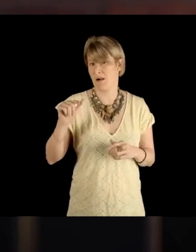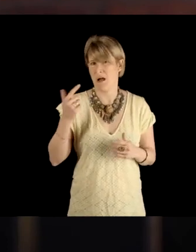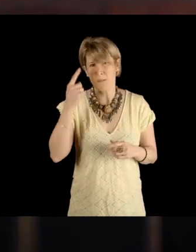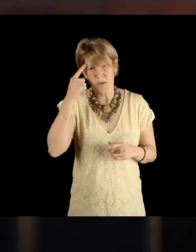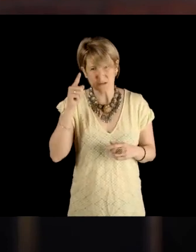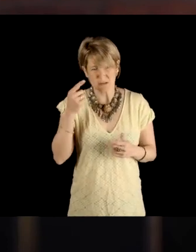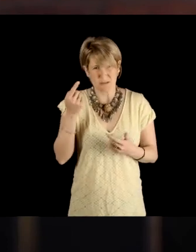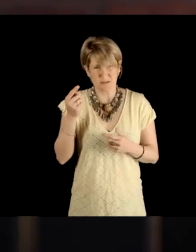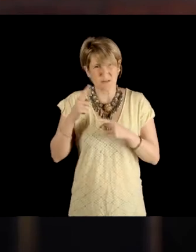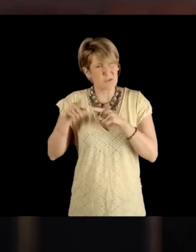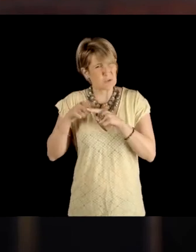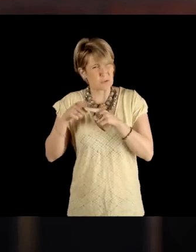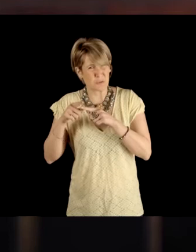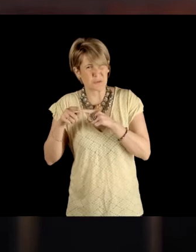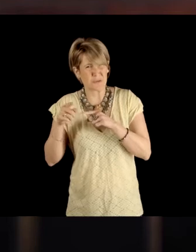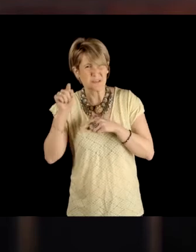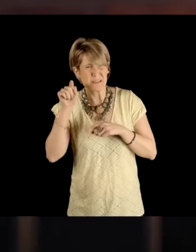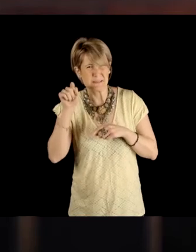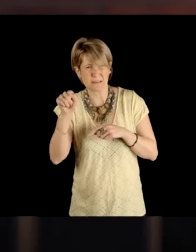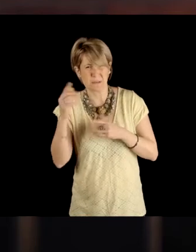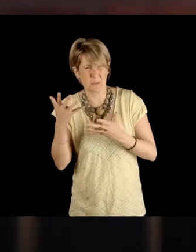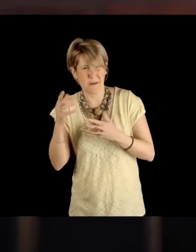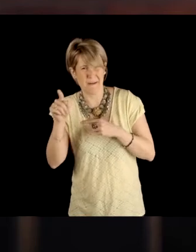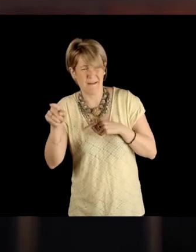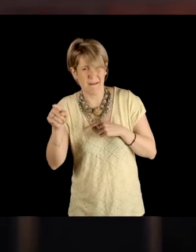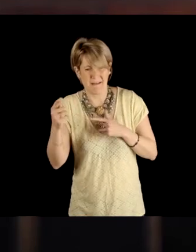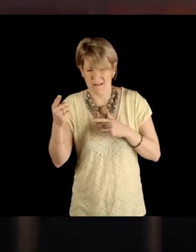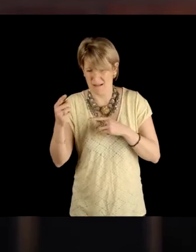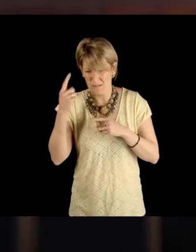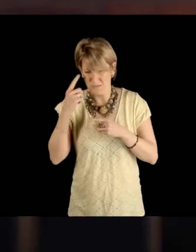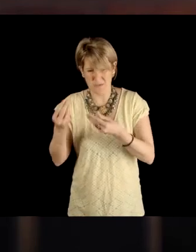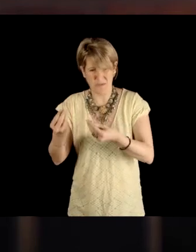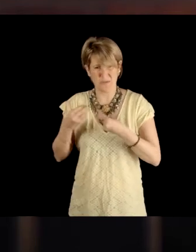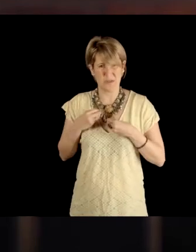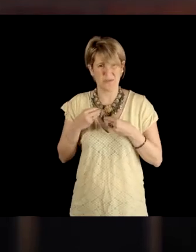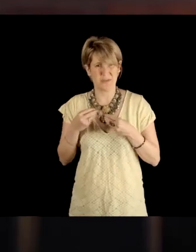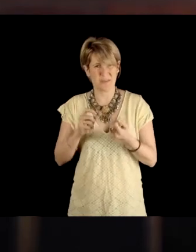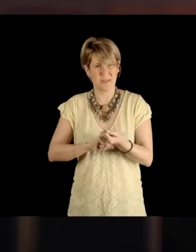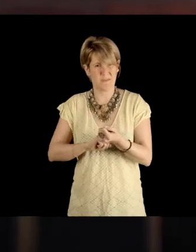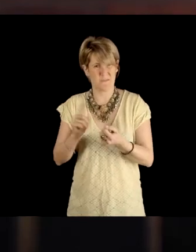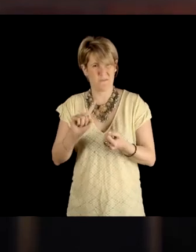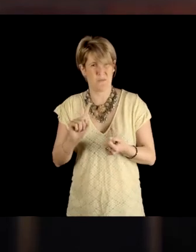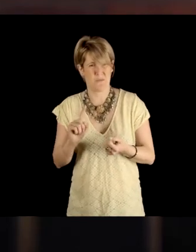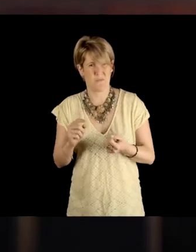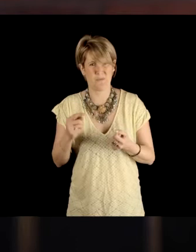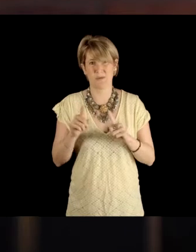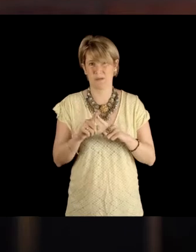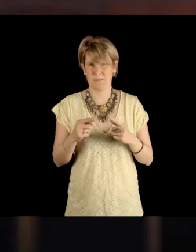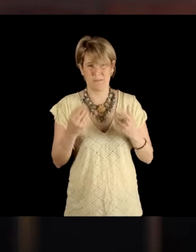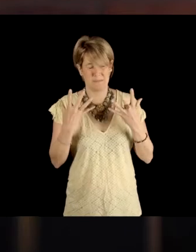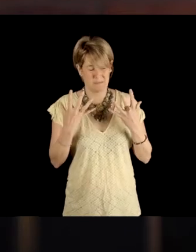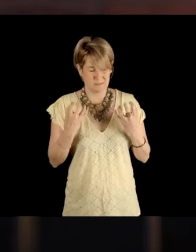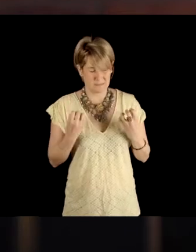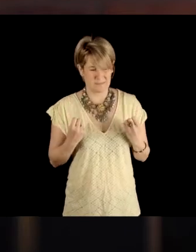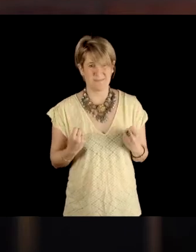equal and opposite in direction. But in the field of spirituality, the reaction to a particular action has